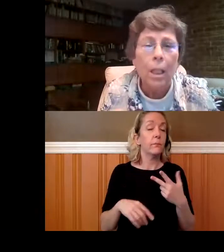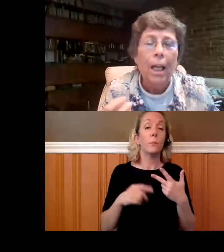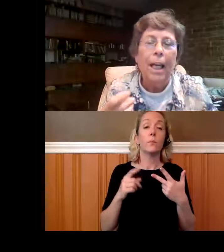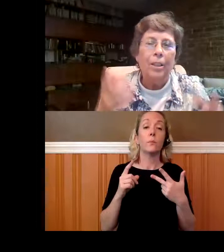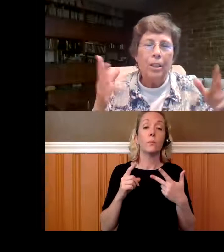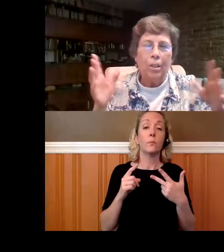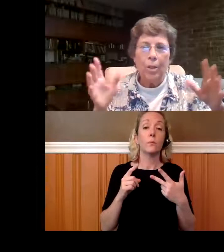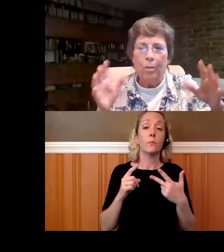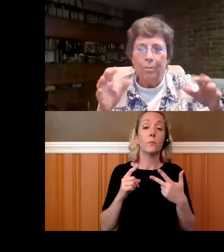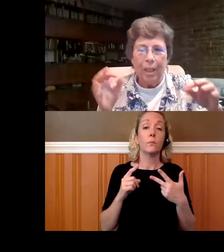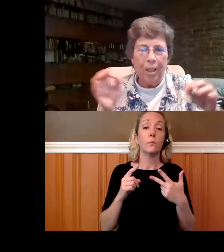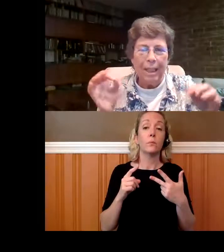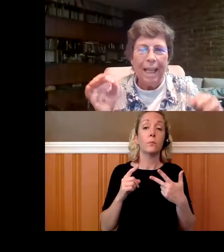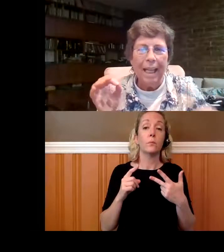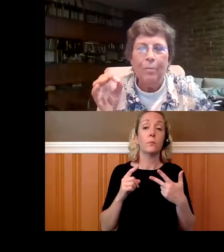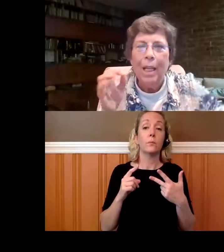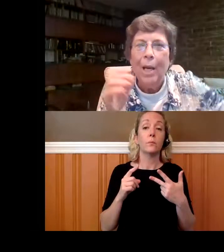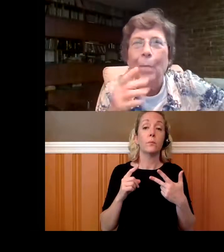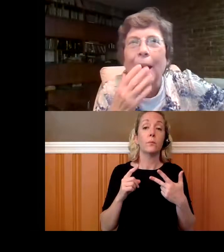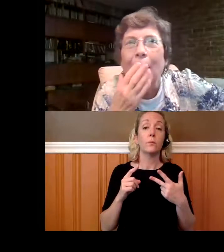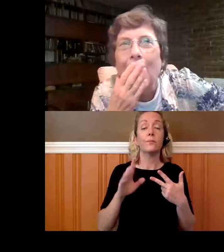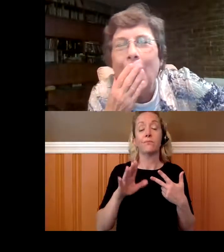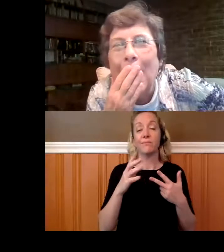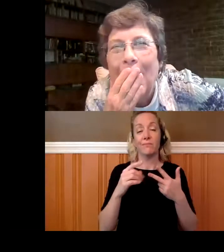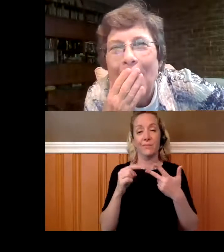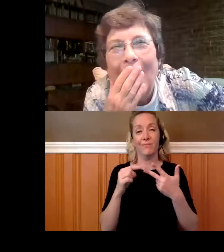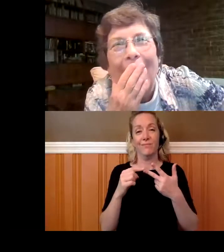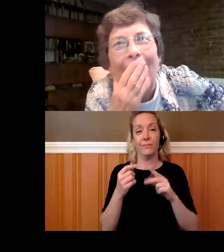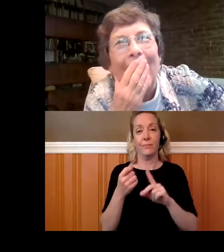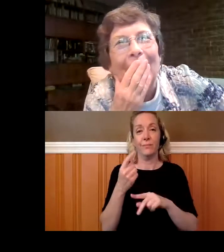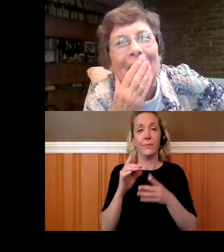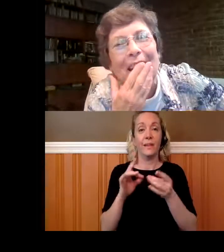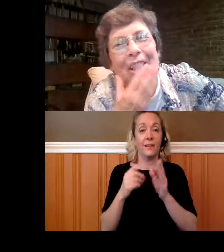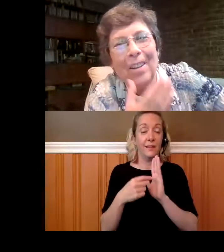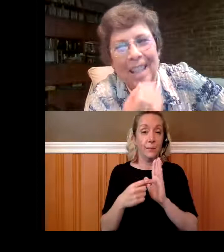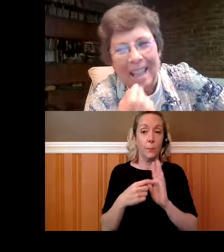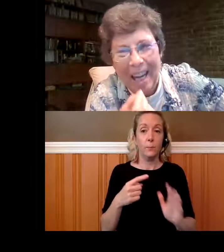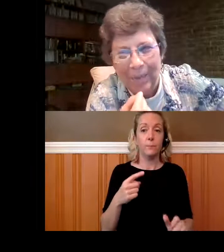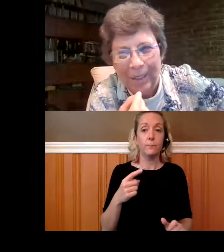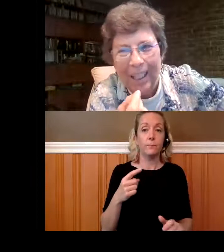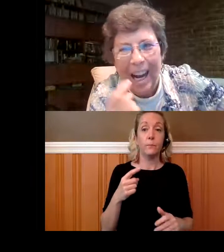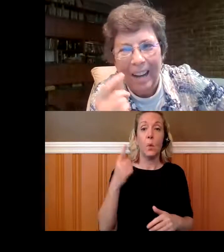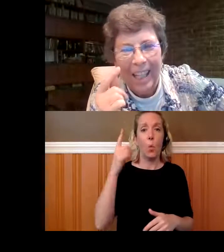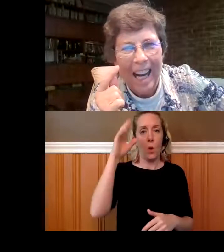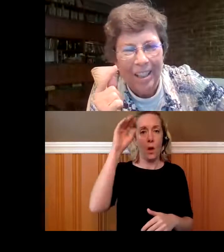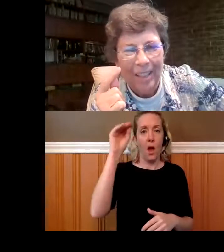But I always like to share this example of a guy who was just